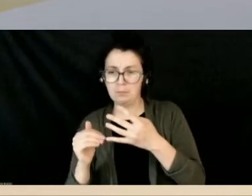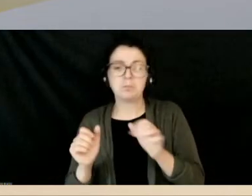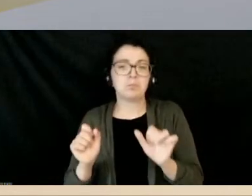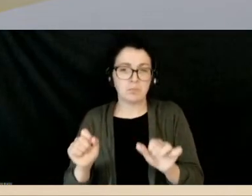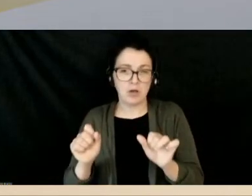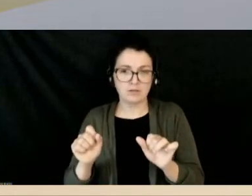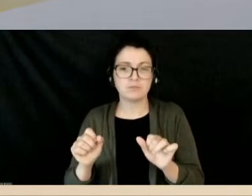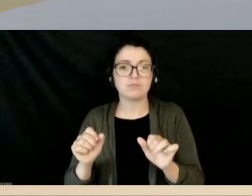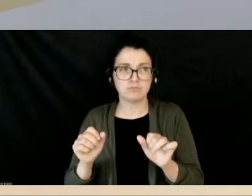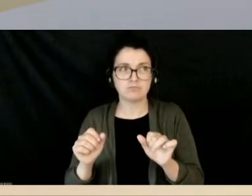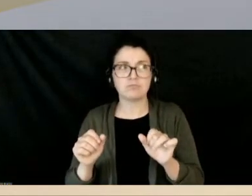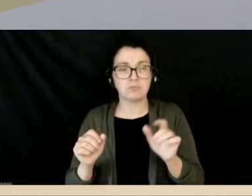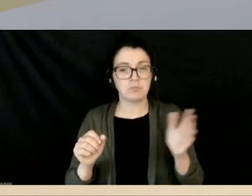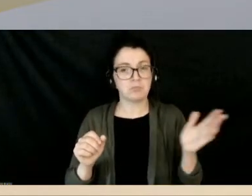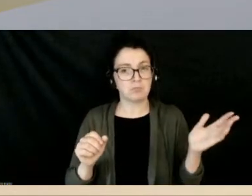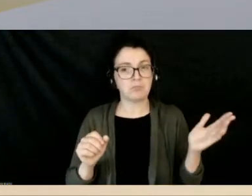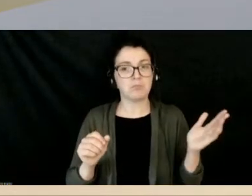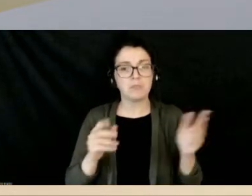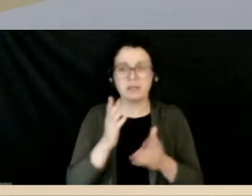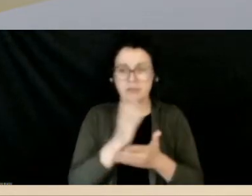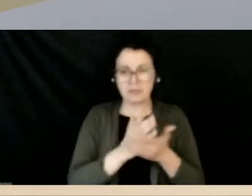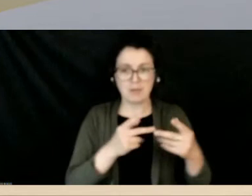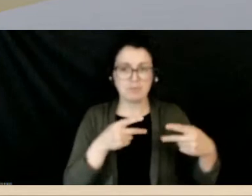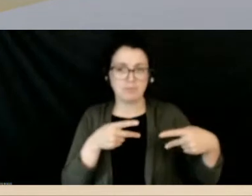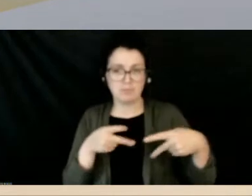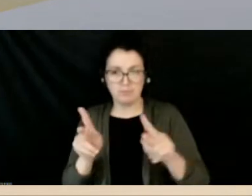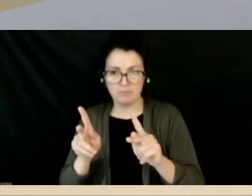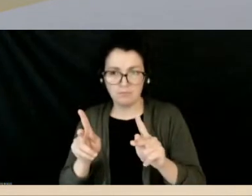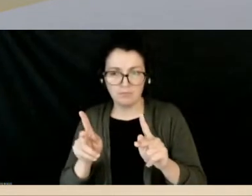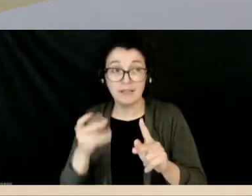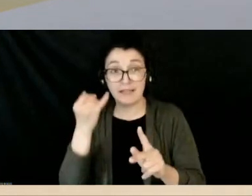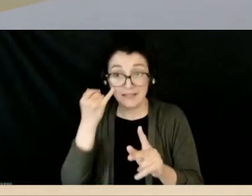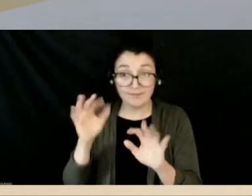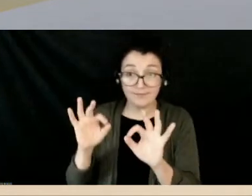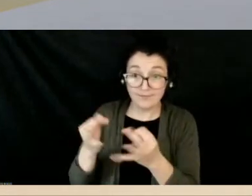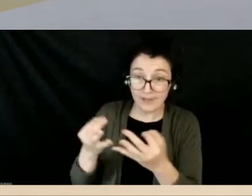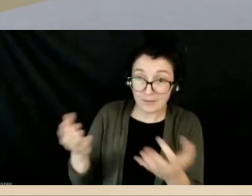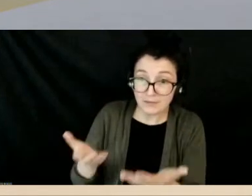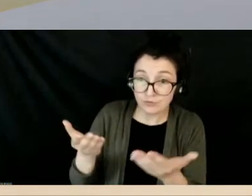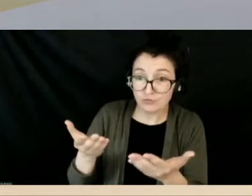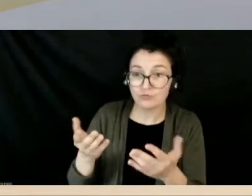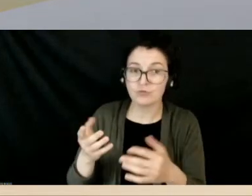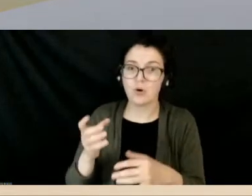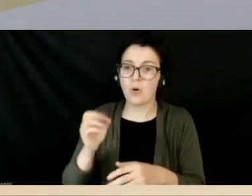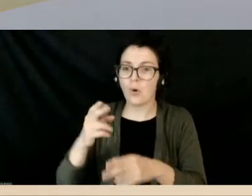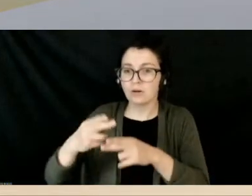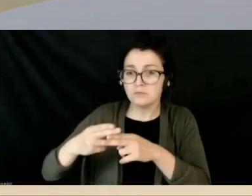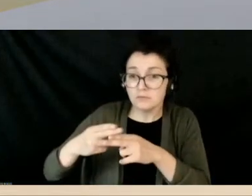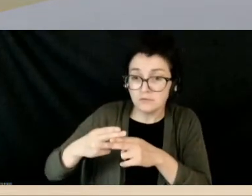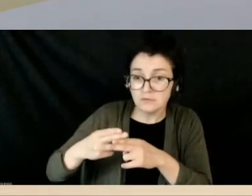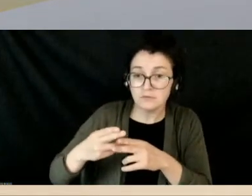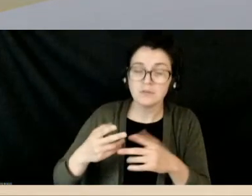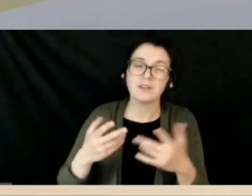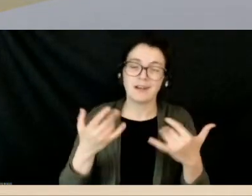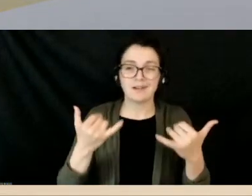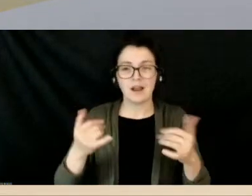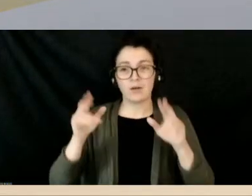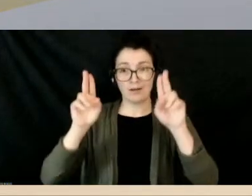for family connections and seasonals, but I know they're working through those applications on a daily basis.